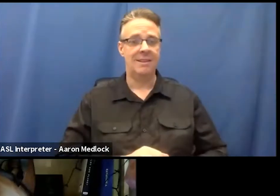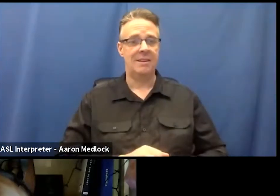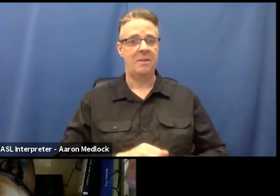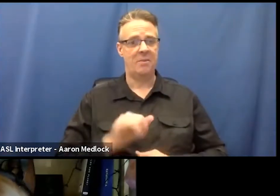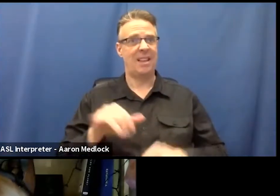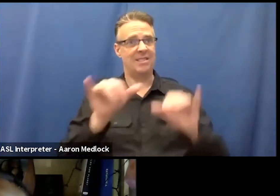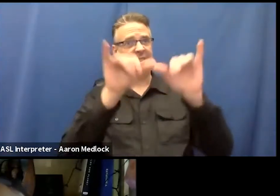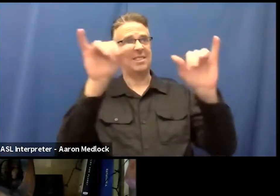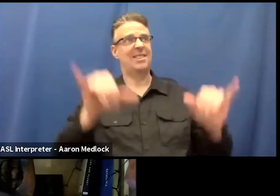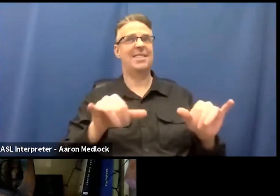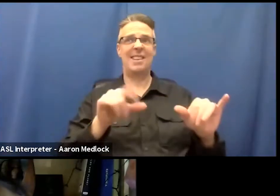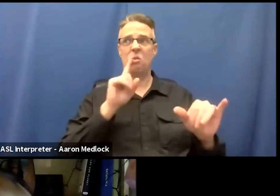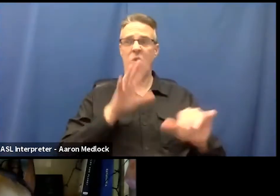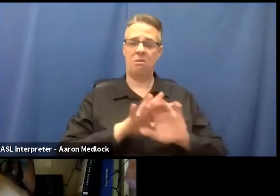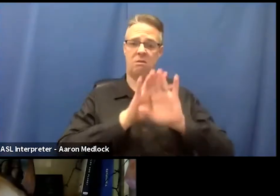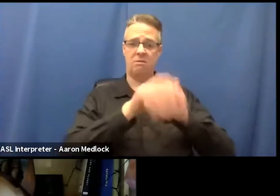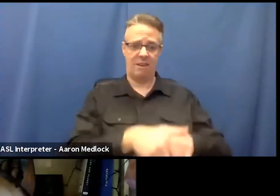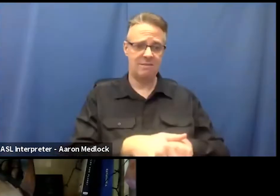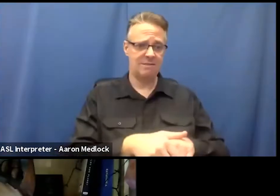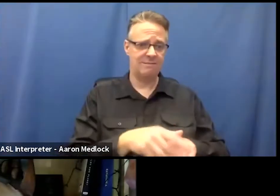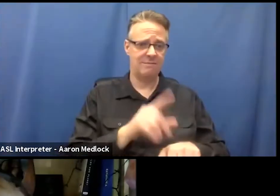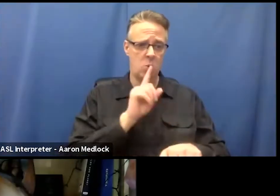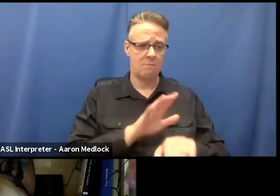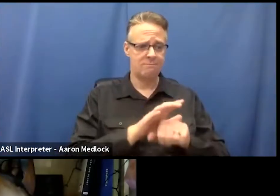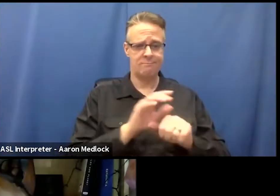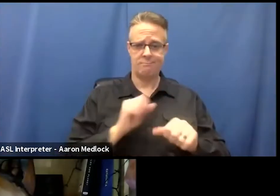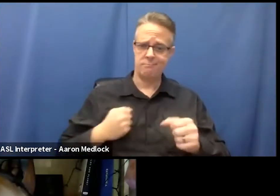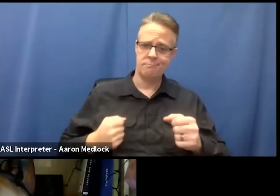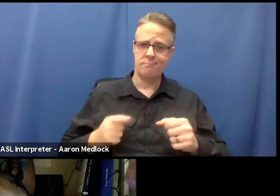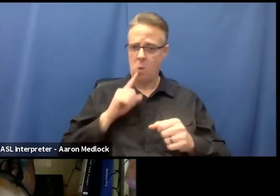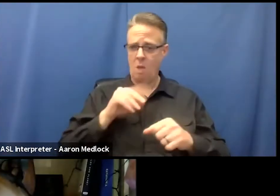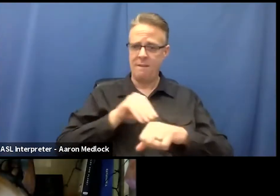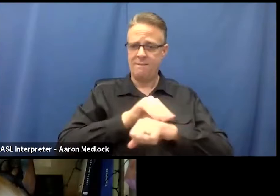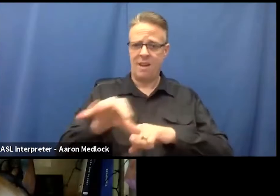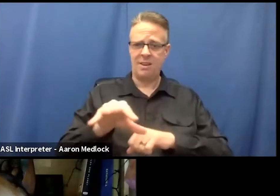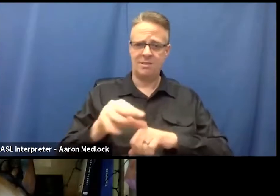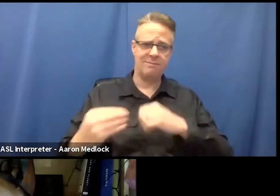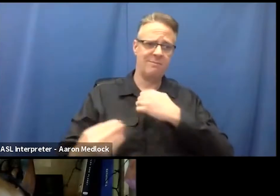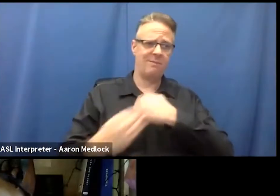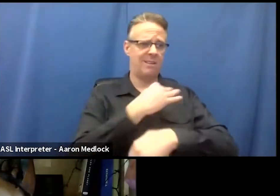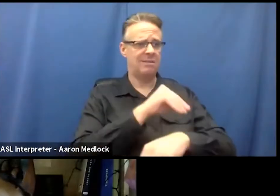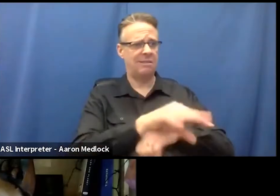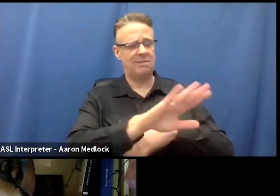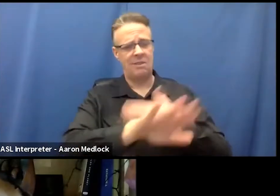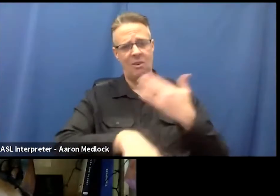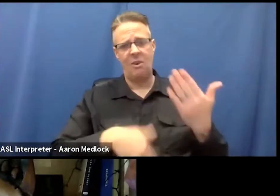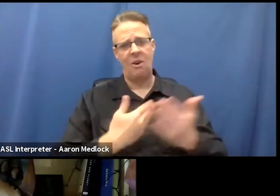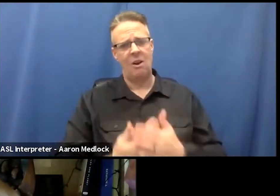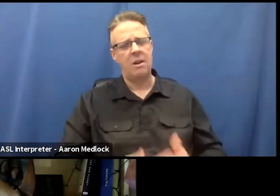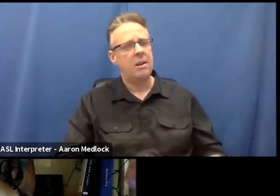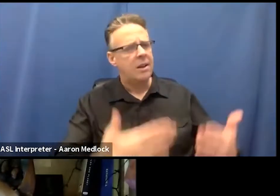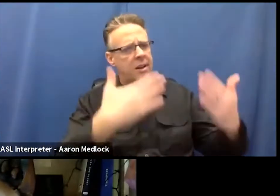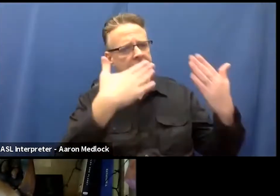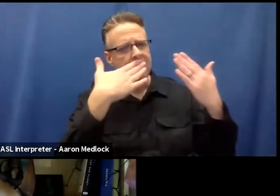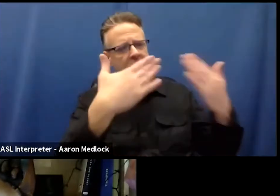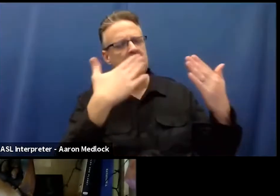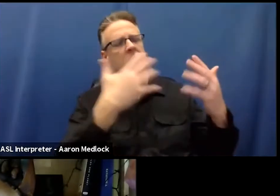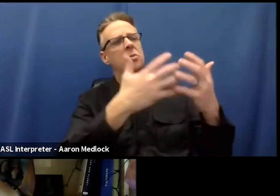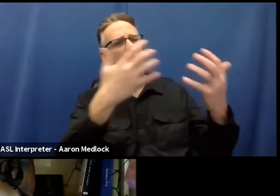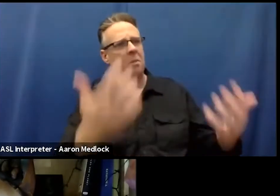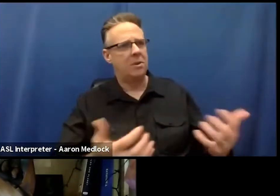system of oppression that affects us all, and we have to support each other on this. So thank you for that. That's really